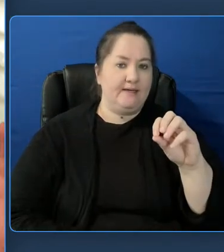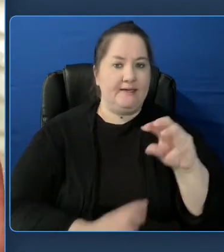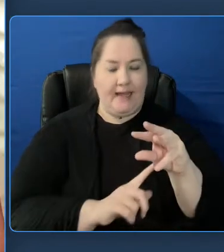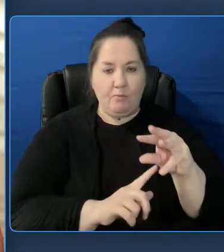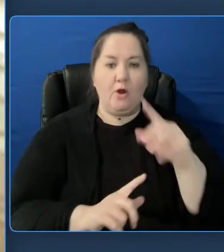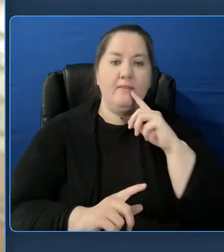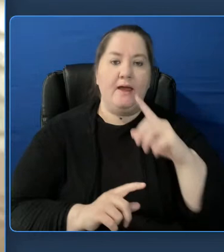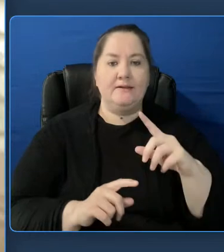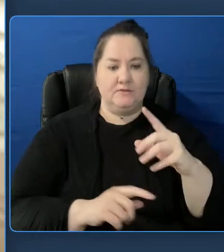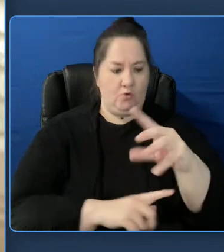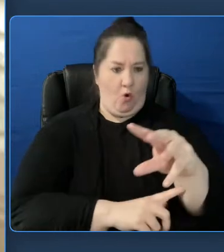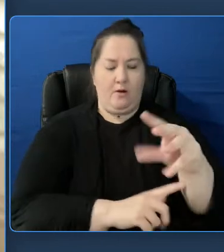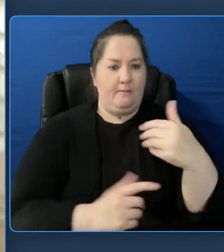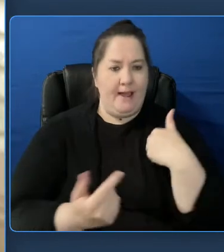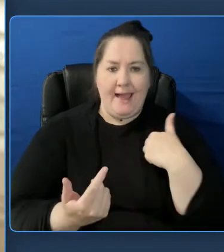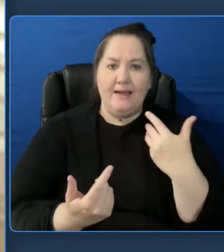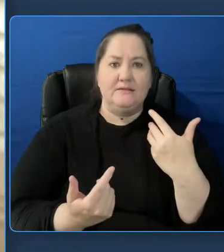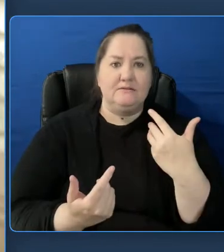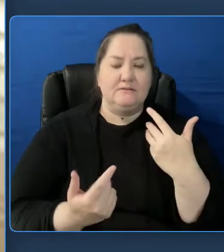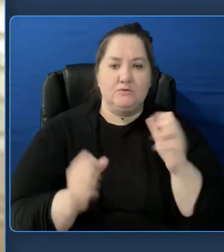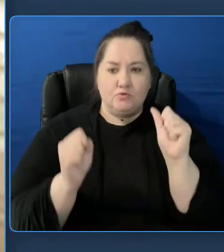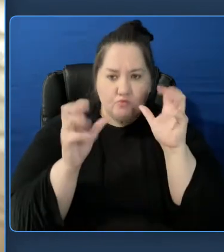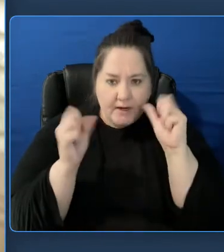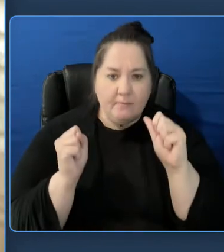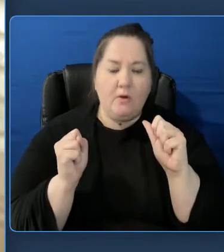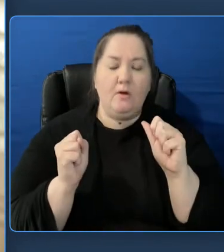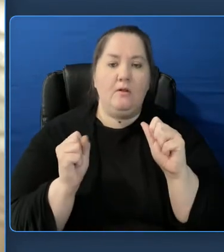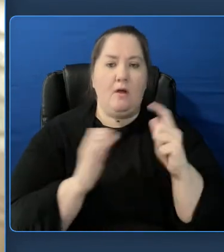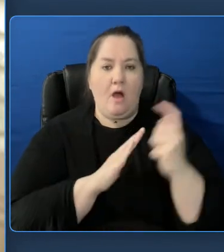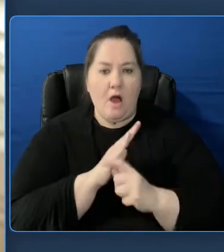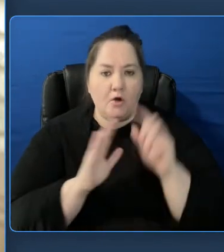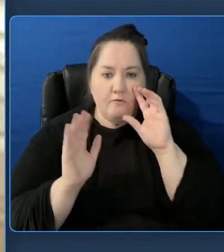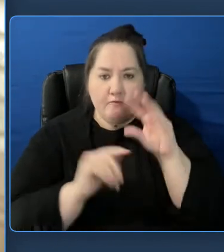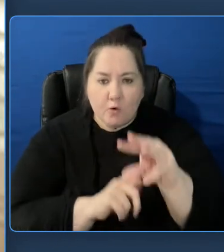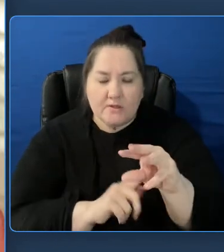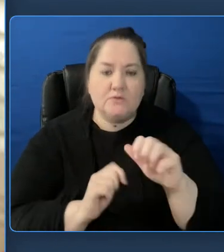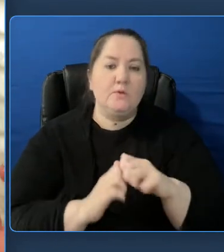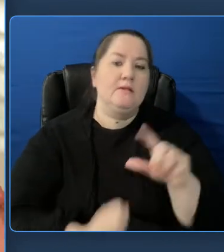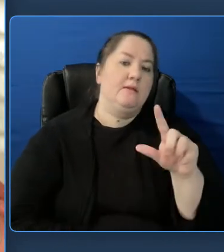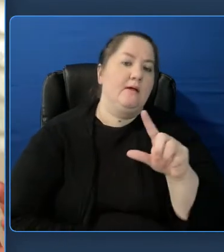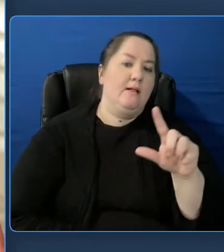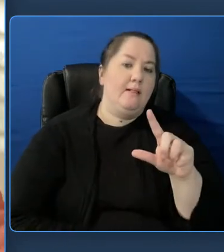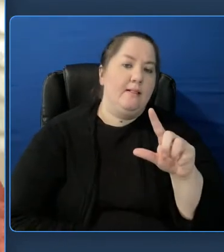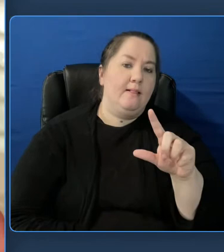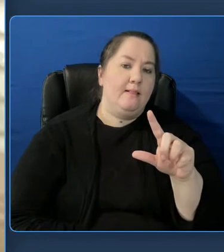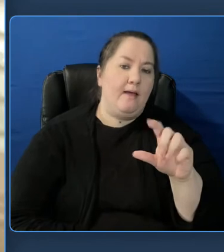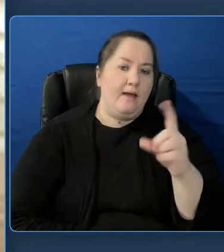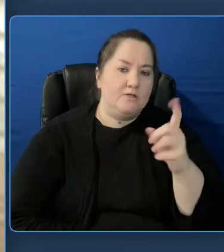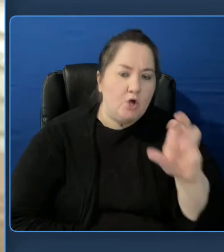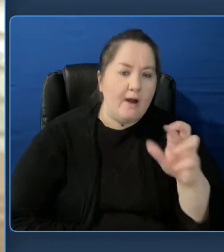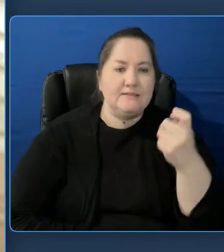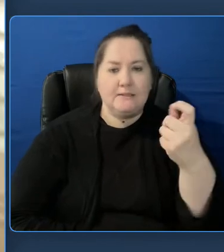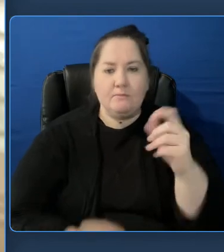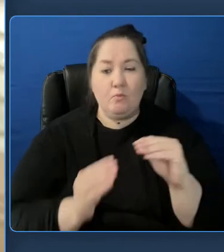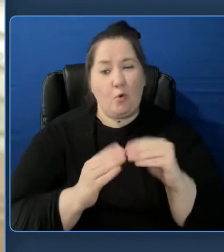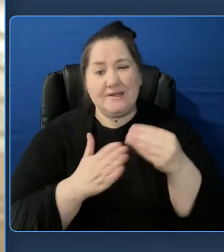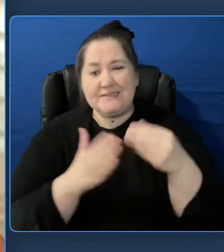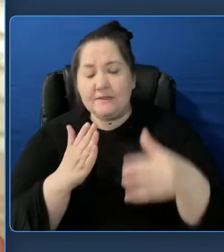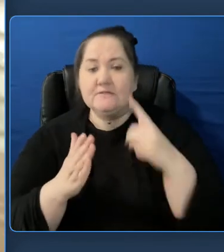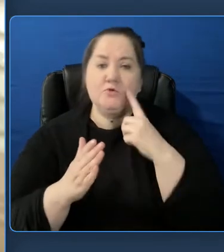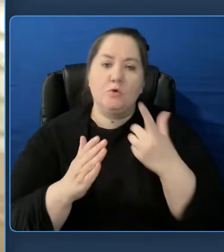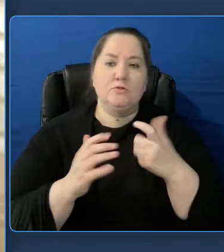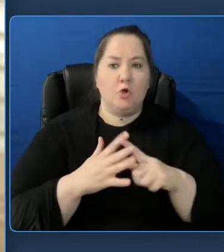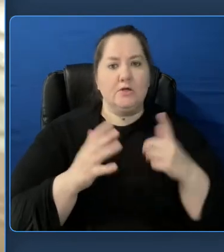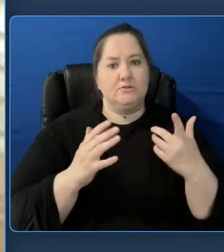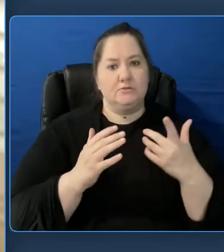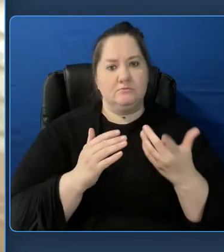that has incredible auto-focusing based on LiDAR, has a lot of remote controls, a little more expensive, so it starts to